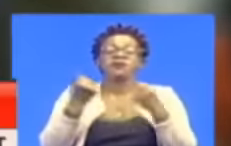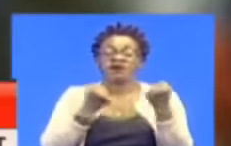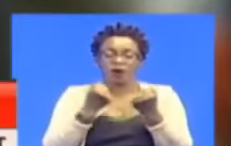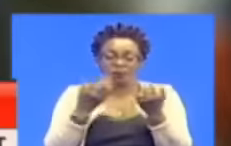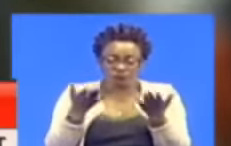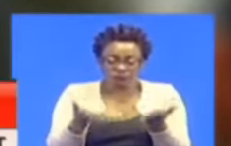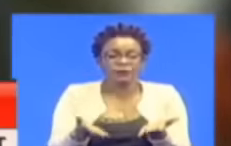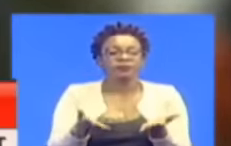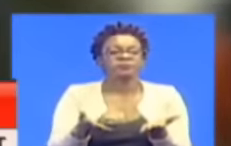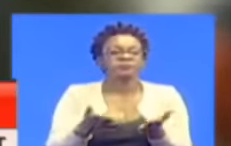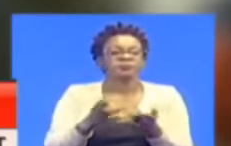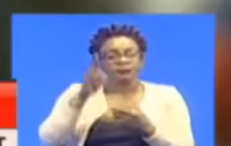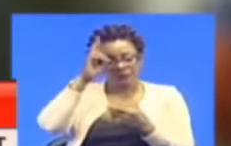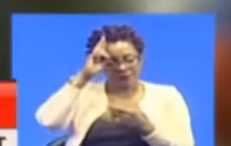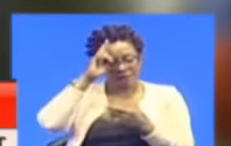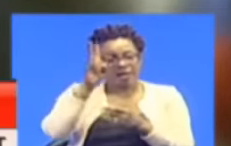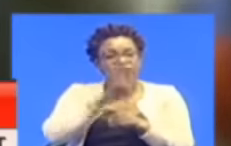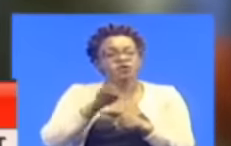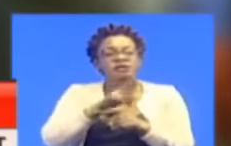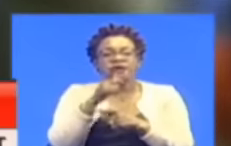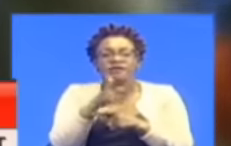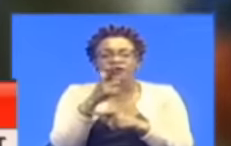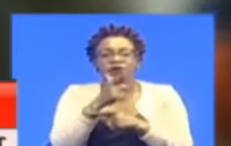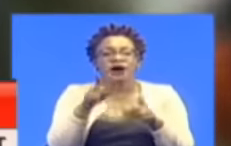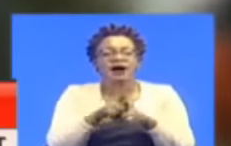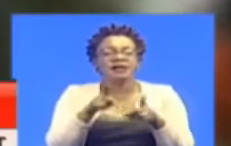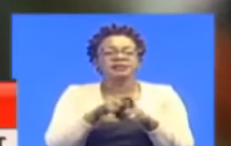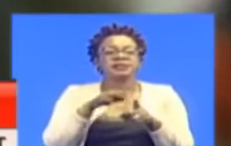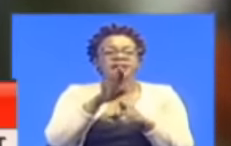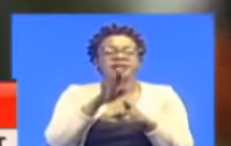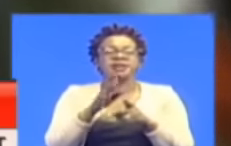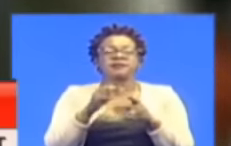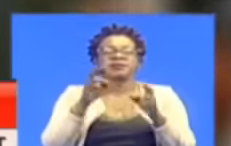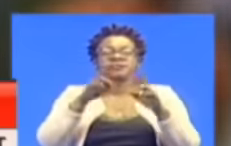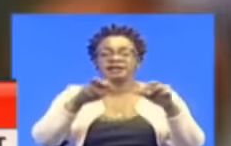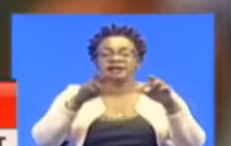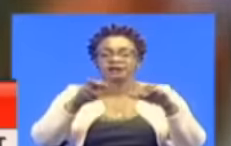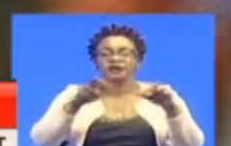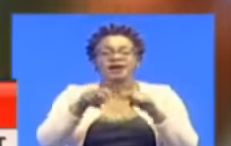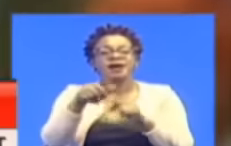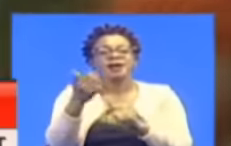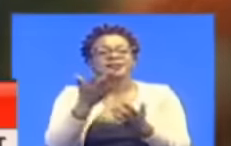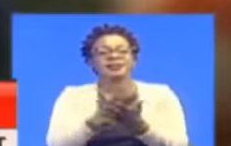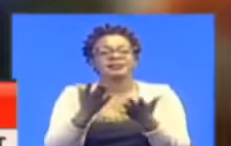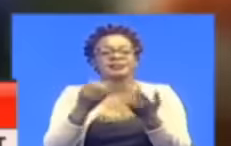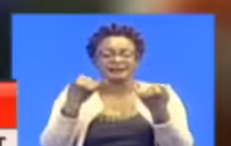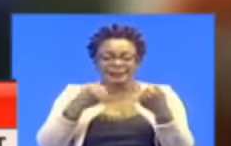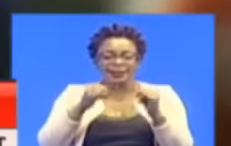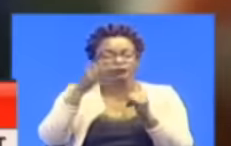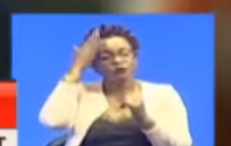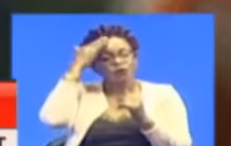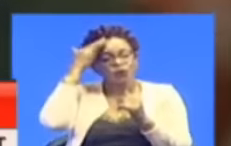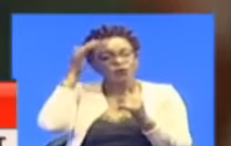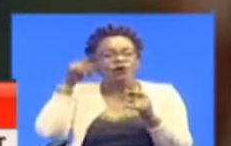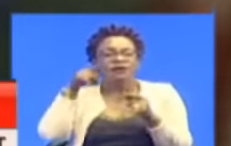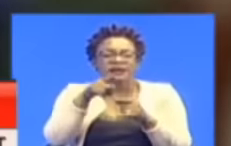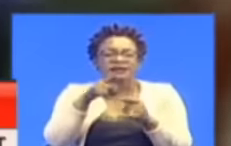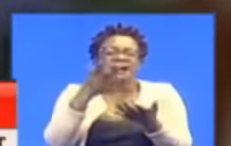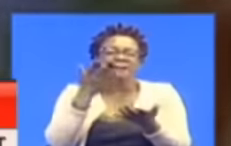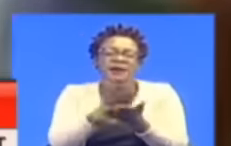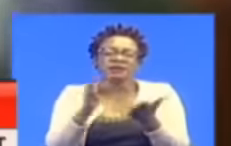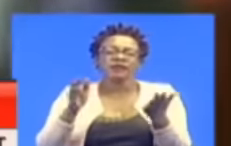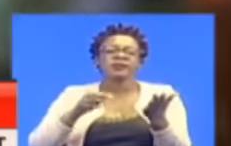Police are using this video as part of their investigations and are, among other things, seeking to establish whether this is part of a cartel